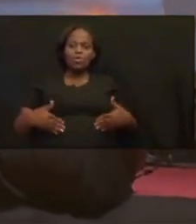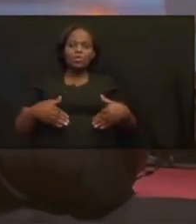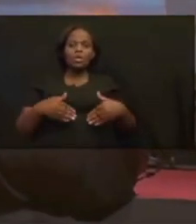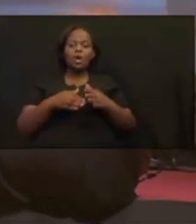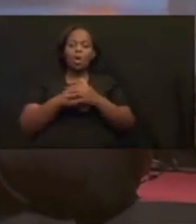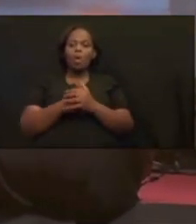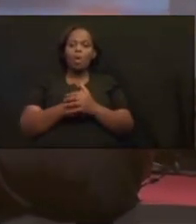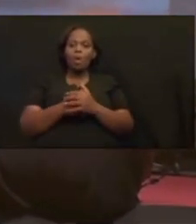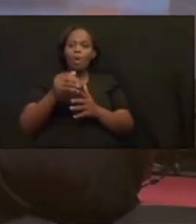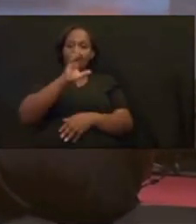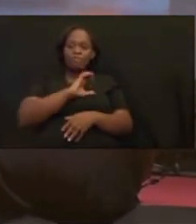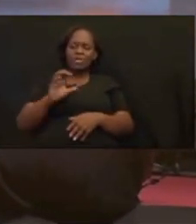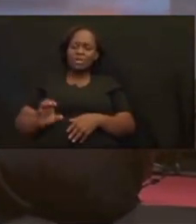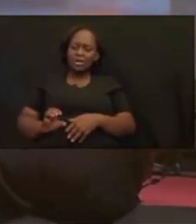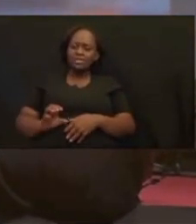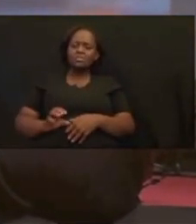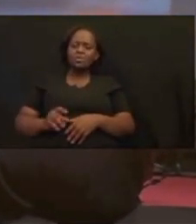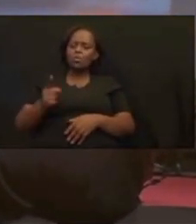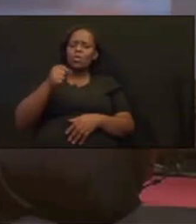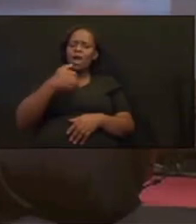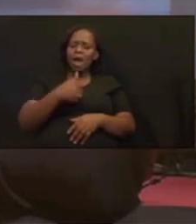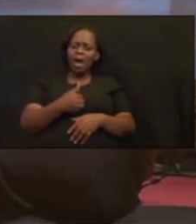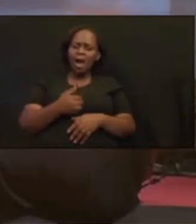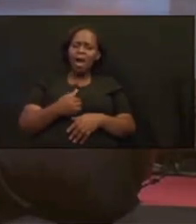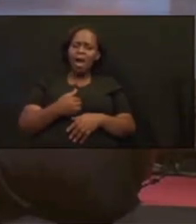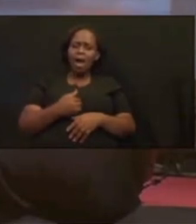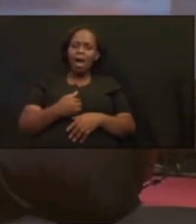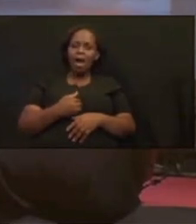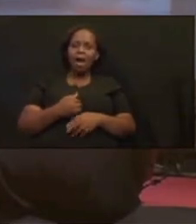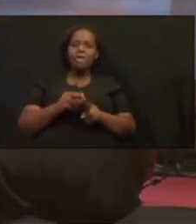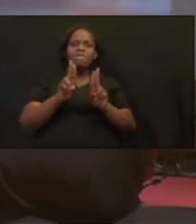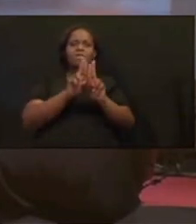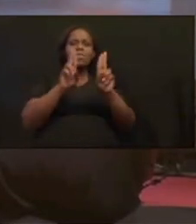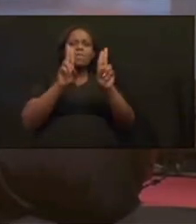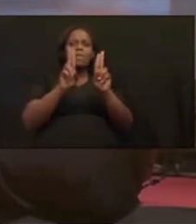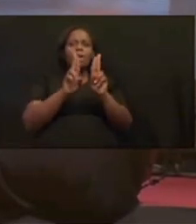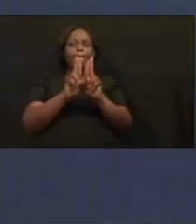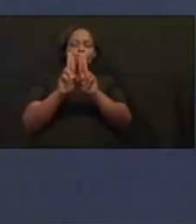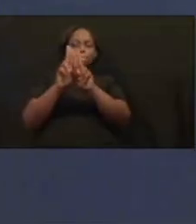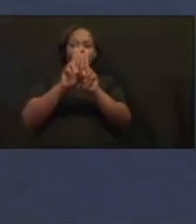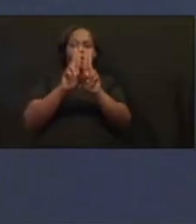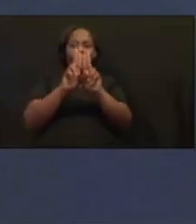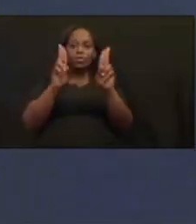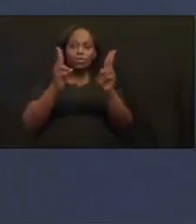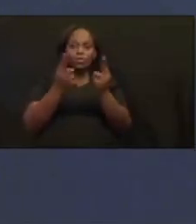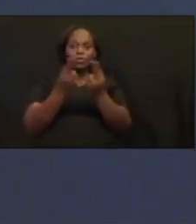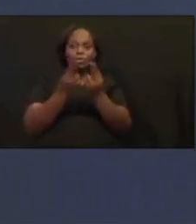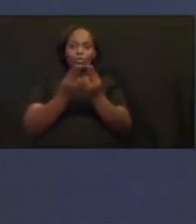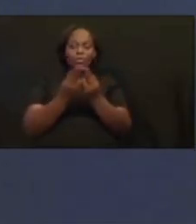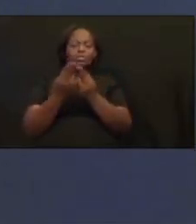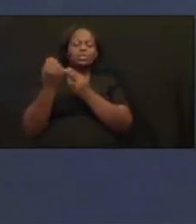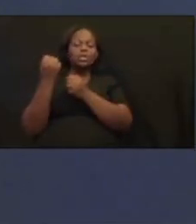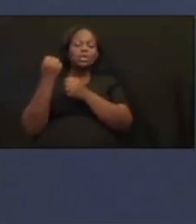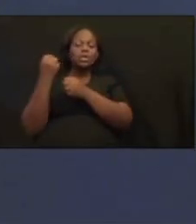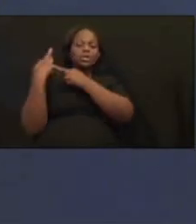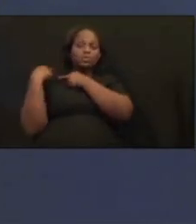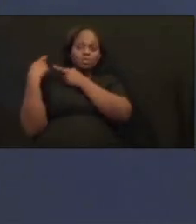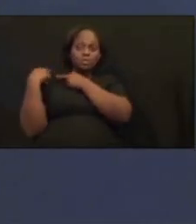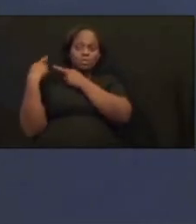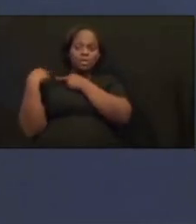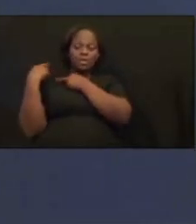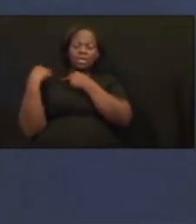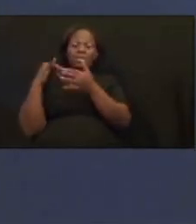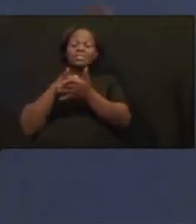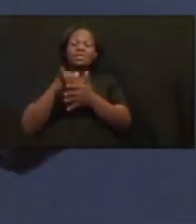we have a corporate assignment. There is a corporate mandate that is upon us as the church, the bride of